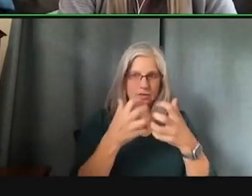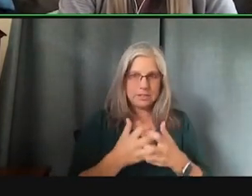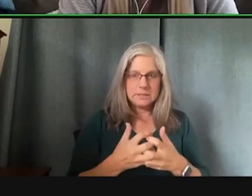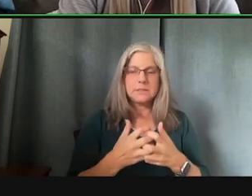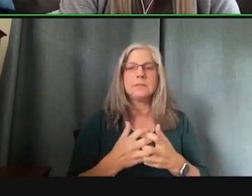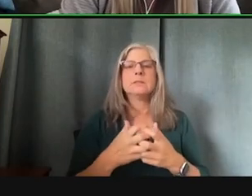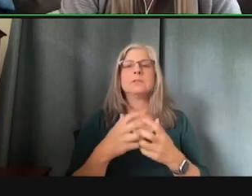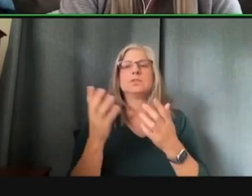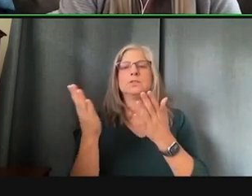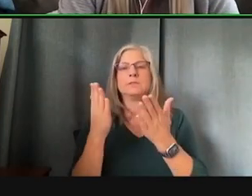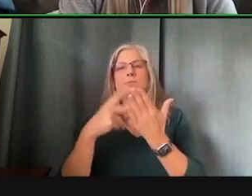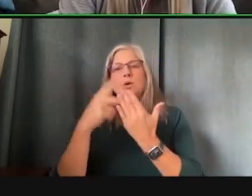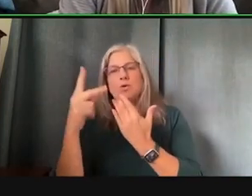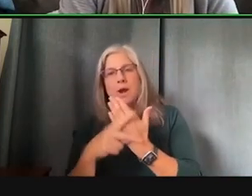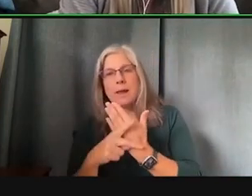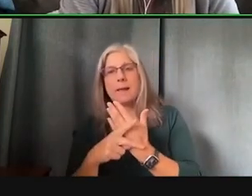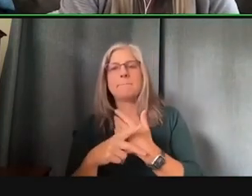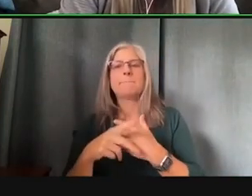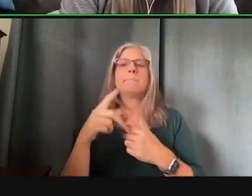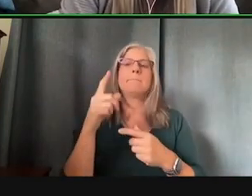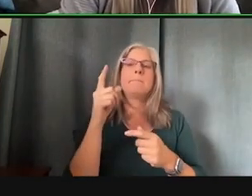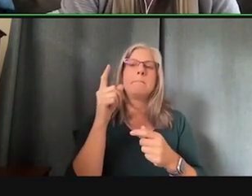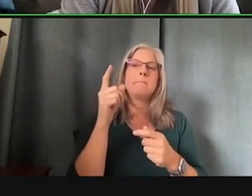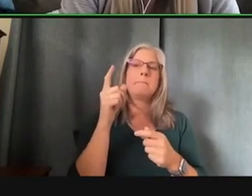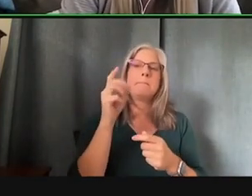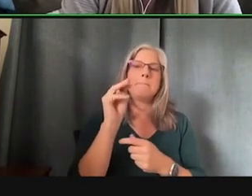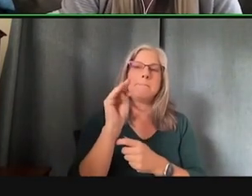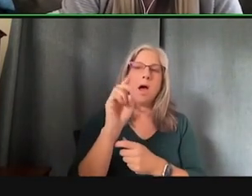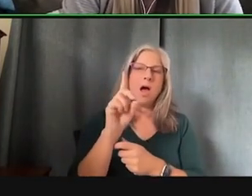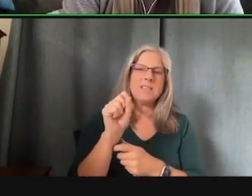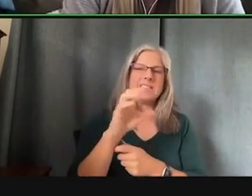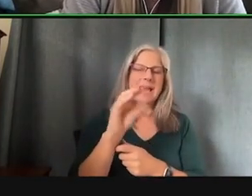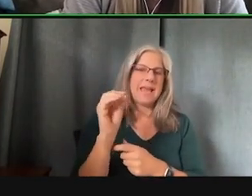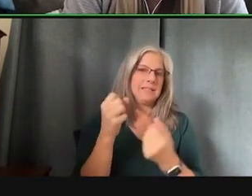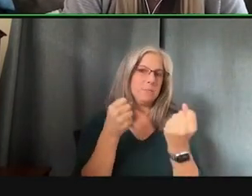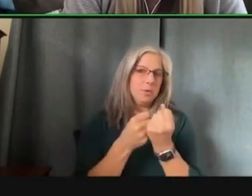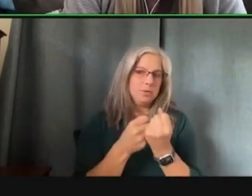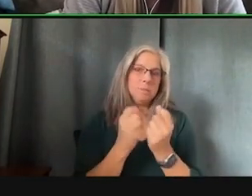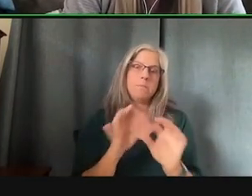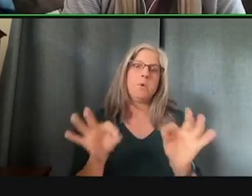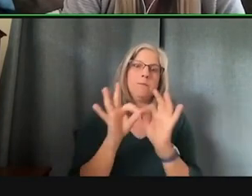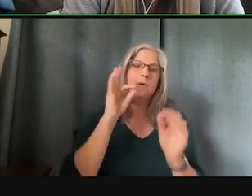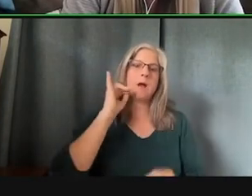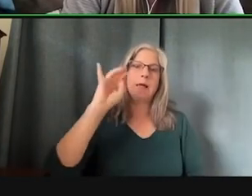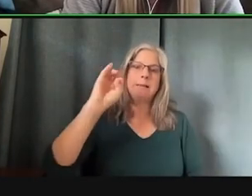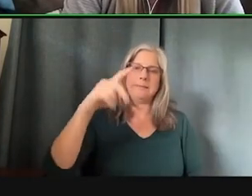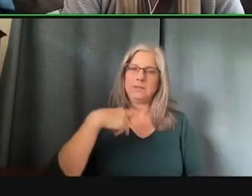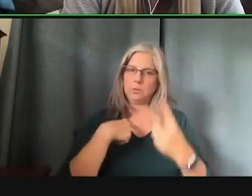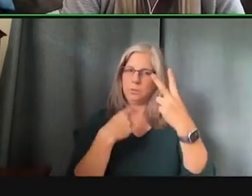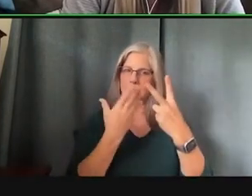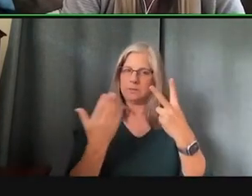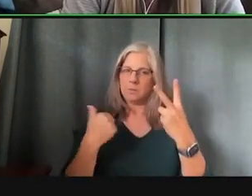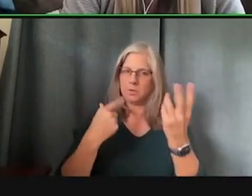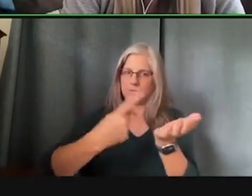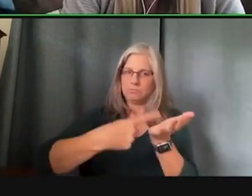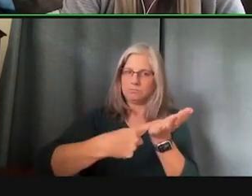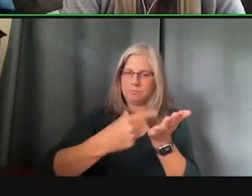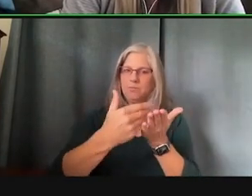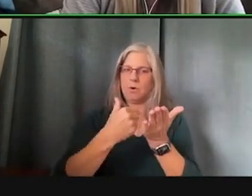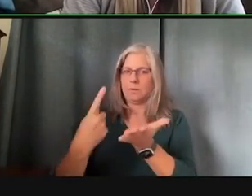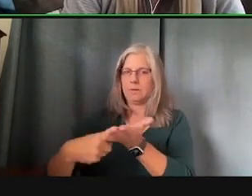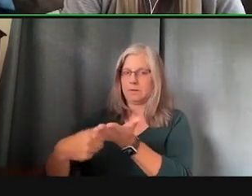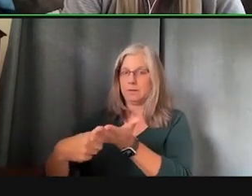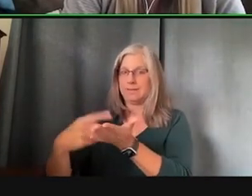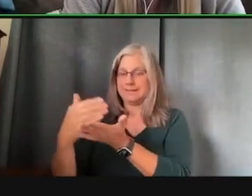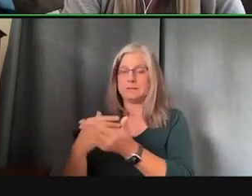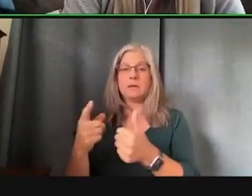very, very important part of the IEP. So 2 things I want to say before we go through the list.